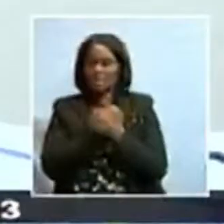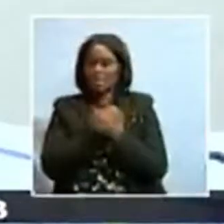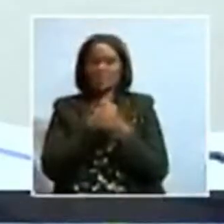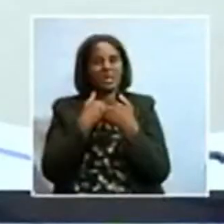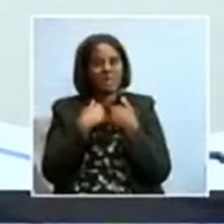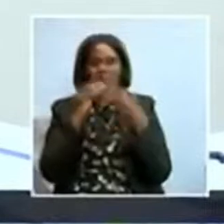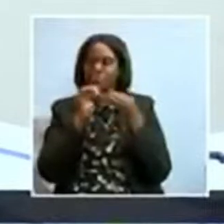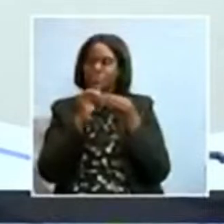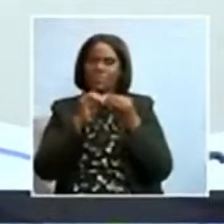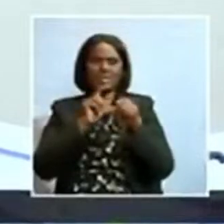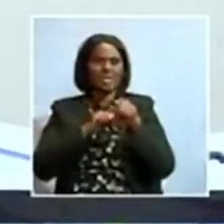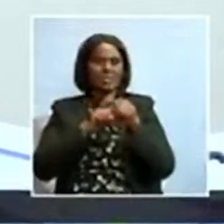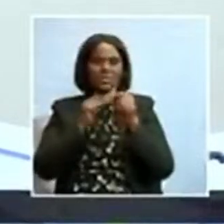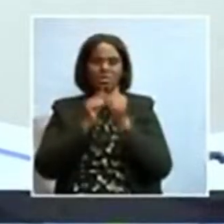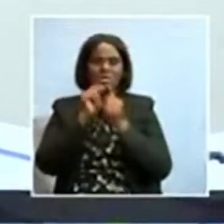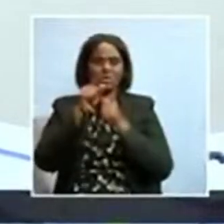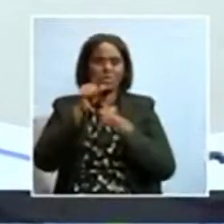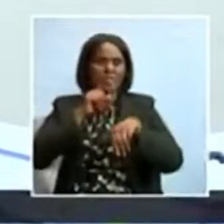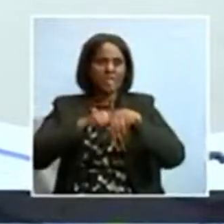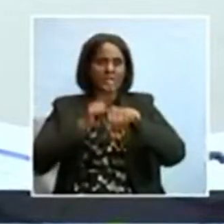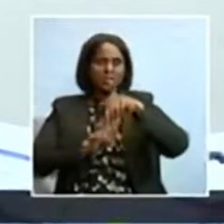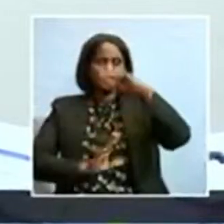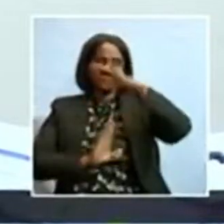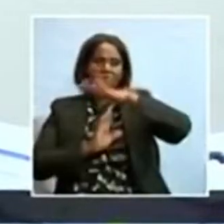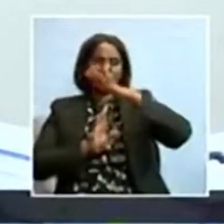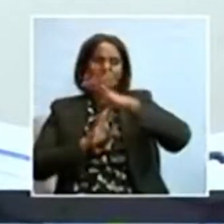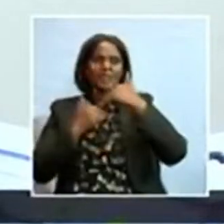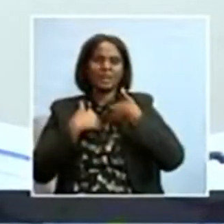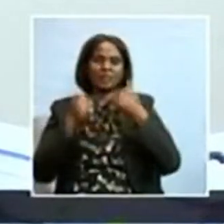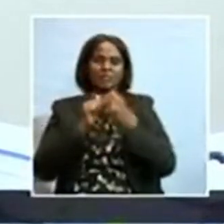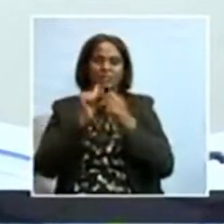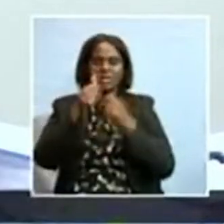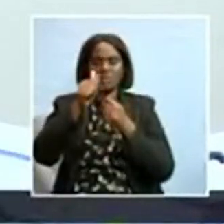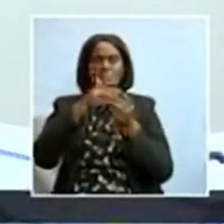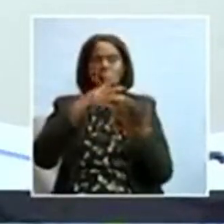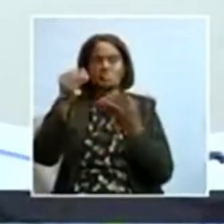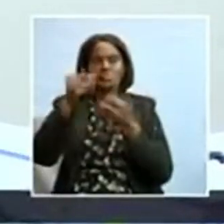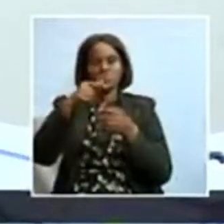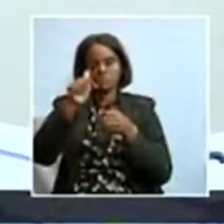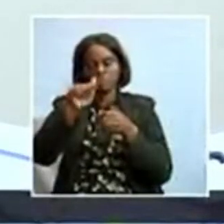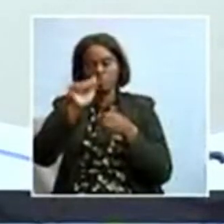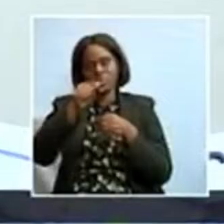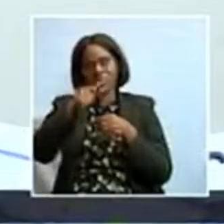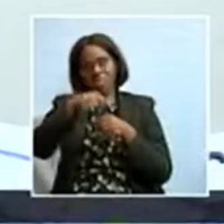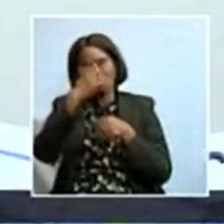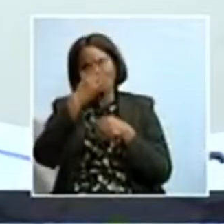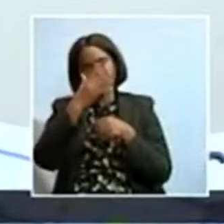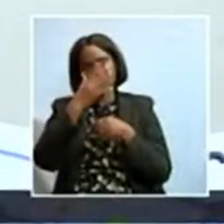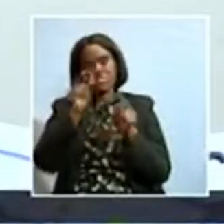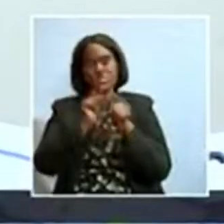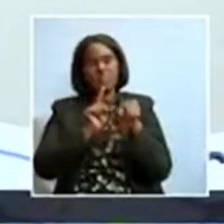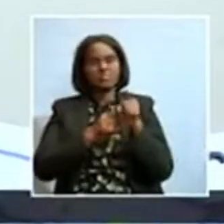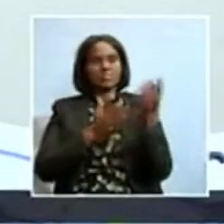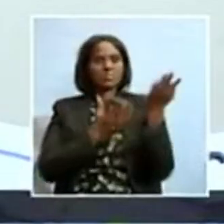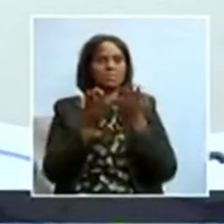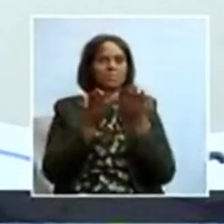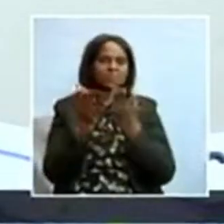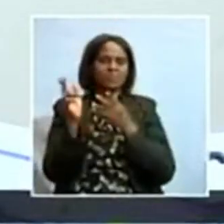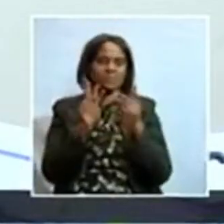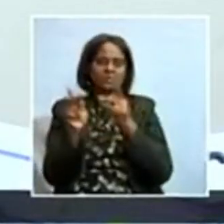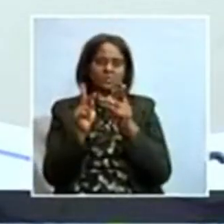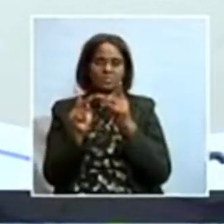time with you, but due to the limitation of time, I would like to let you go so that you can go and service the people